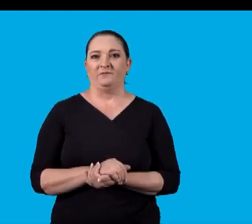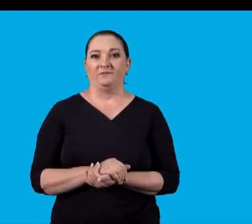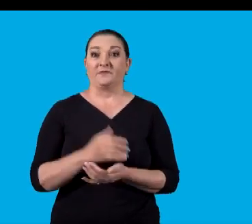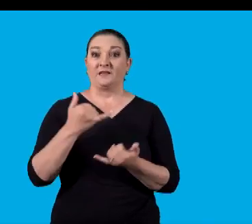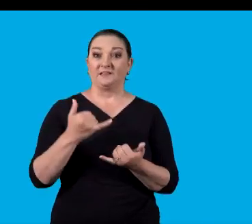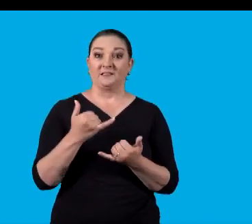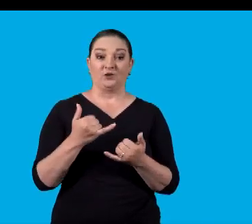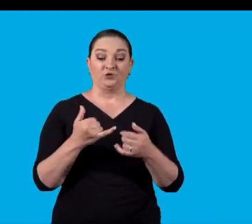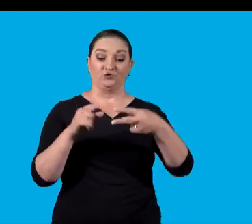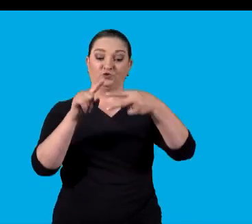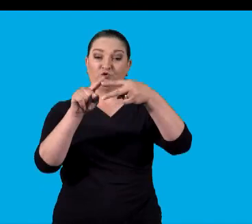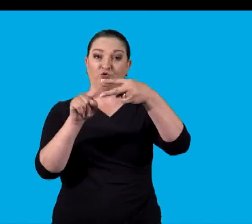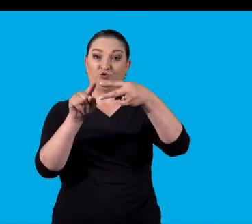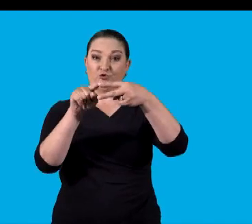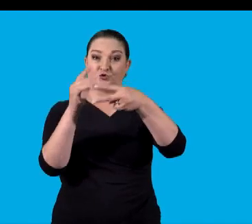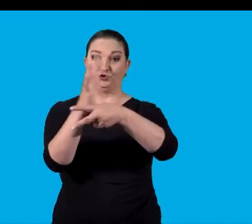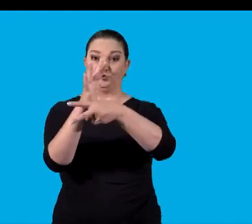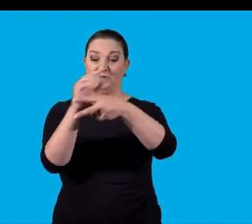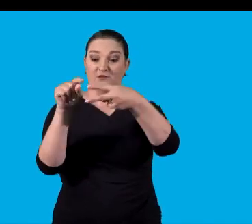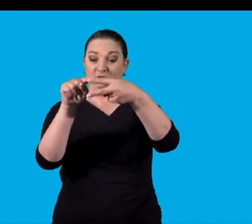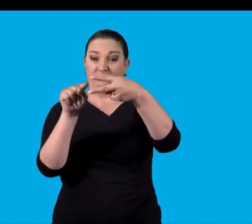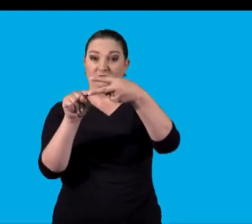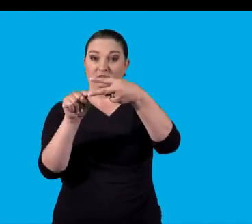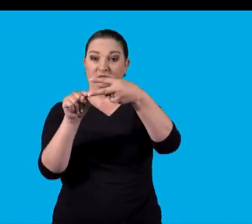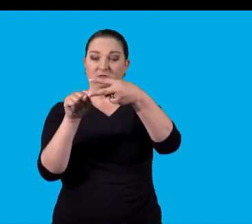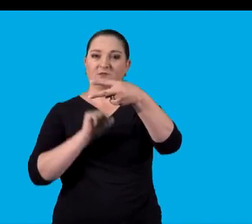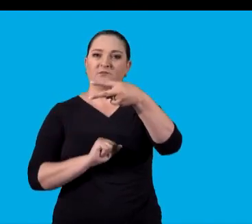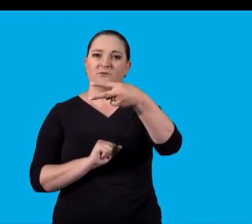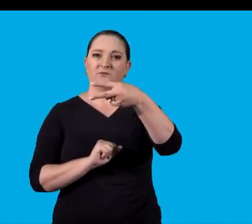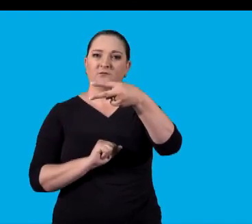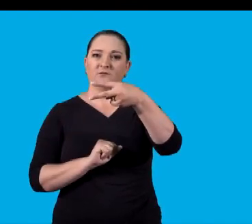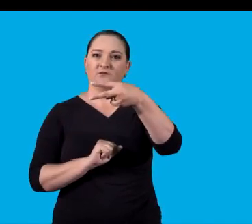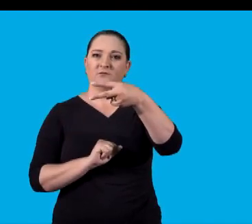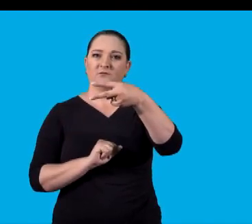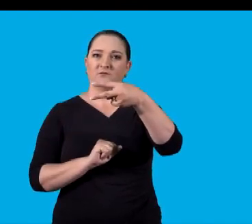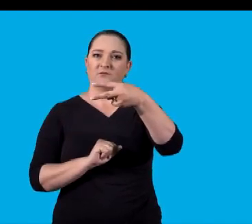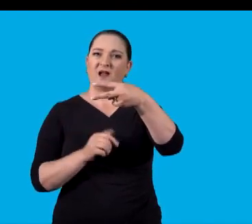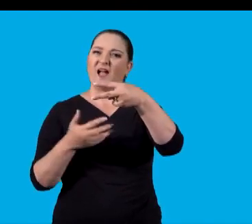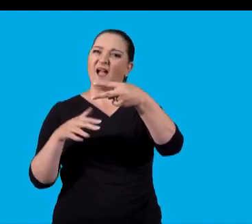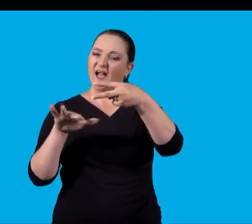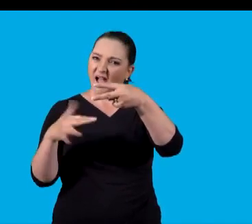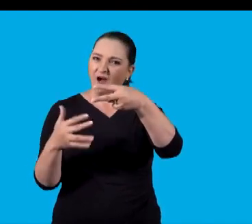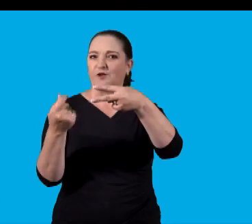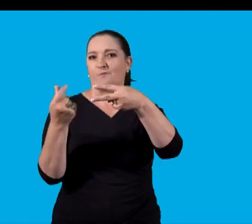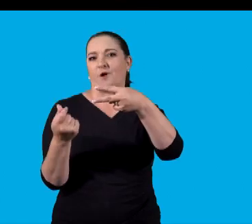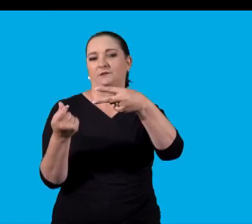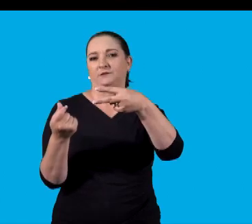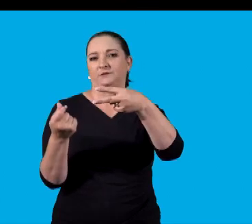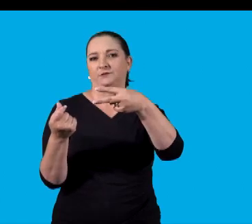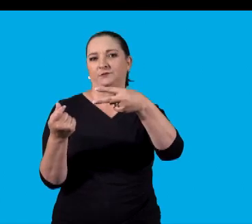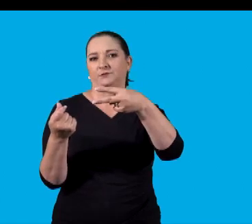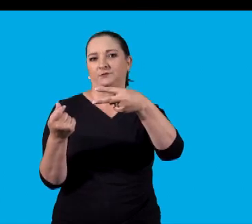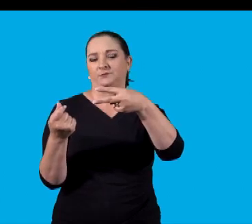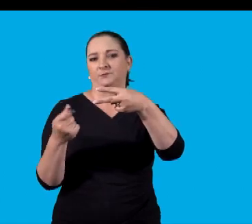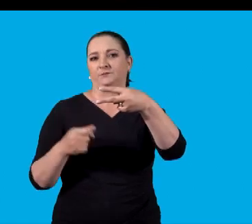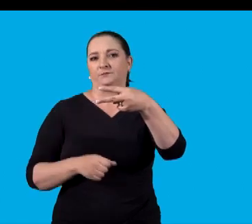new shares. So that means on the issue of these these shares at the beginning,